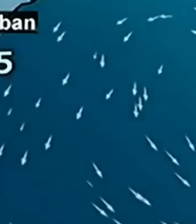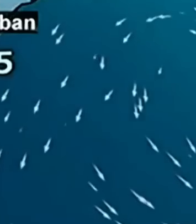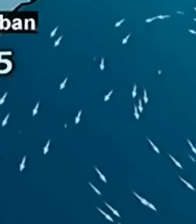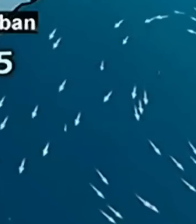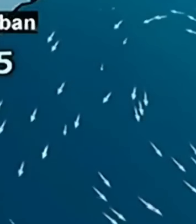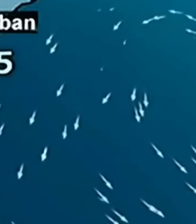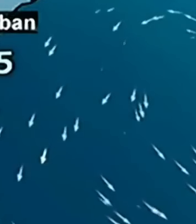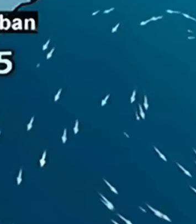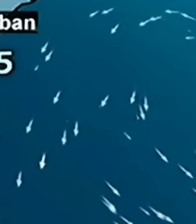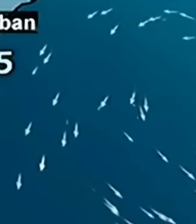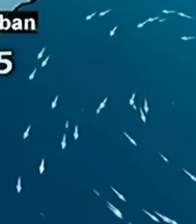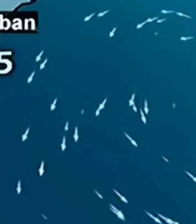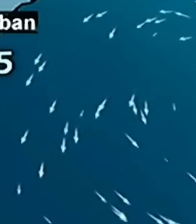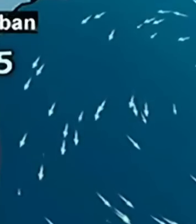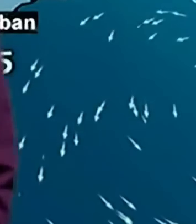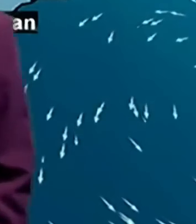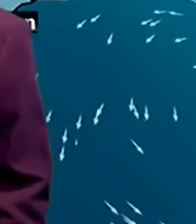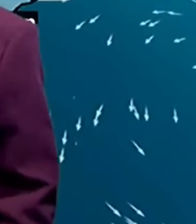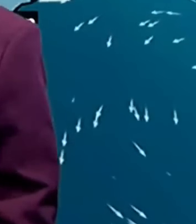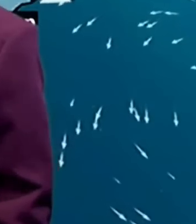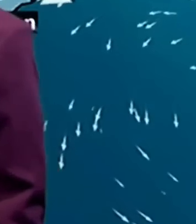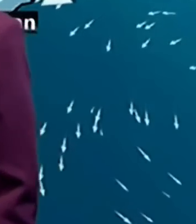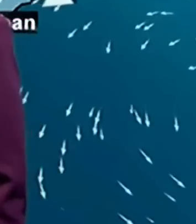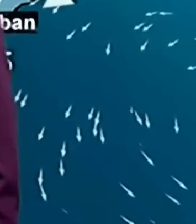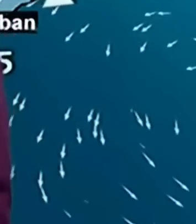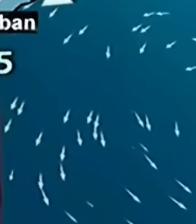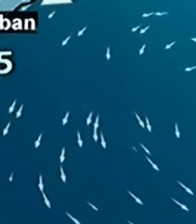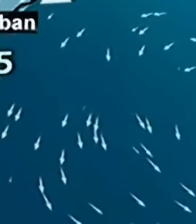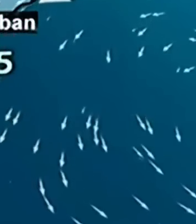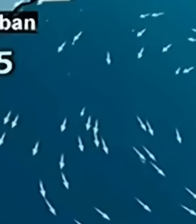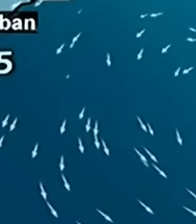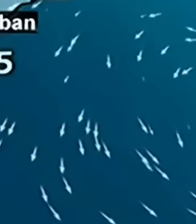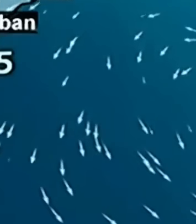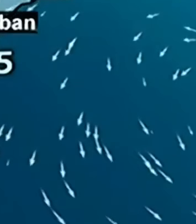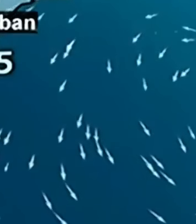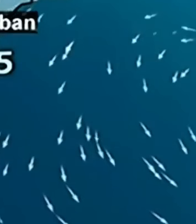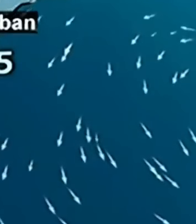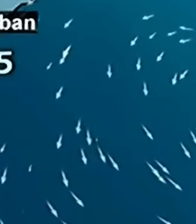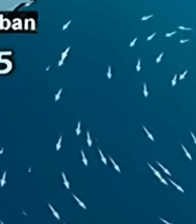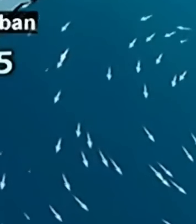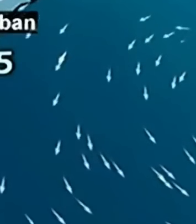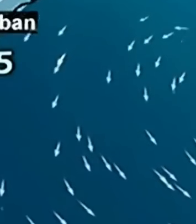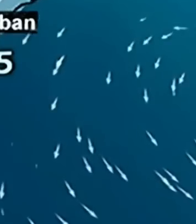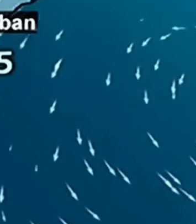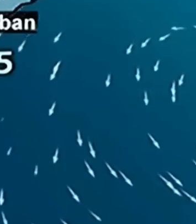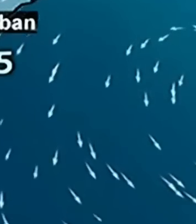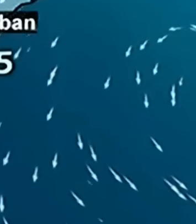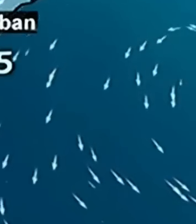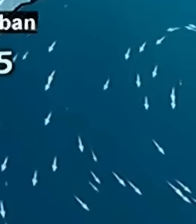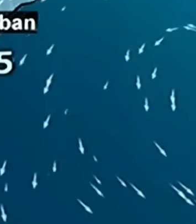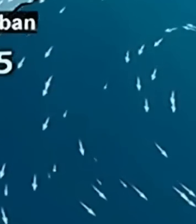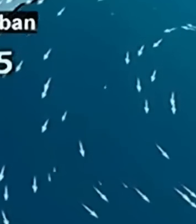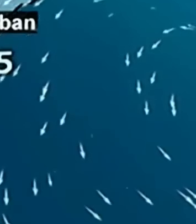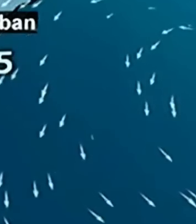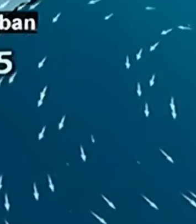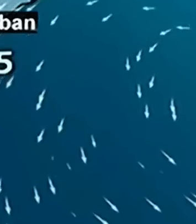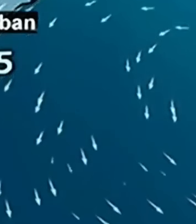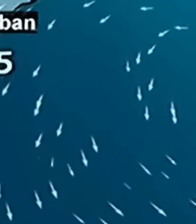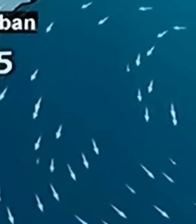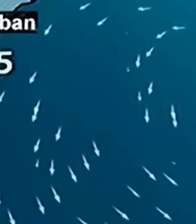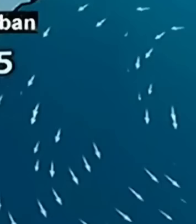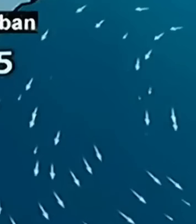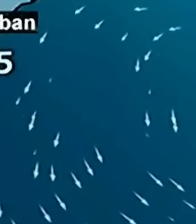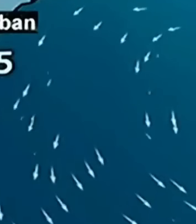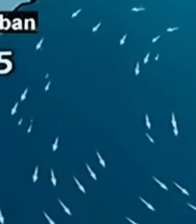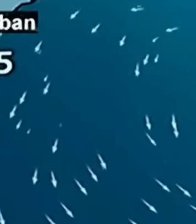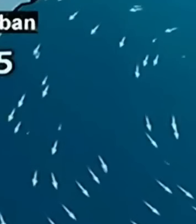Borwa wa ka re tša dikarolong tša ka KwaZulu-Natal wa ka re tšana le go ka dikarolong tša ka Mpumalanga ge re ratologela gona ka dikarolong tša ka Bodikela re bona ga botse nena fela